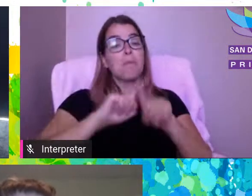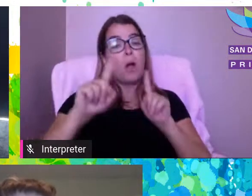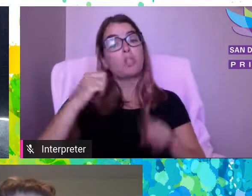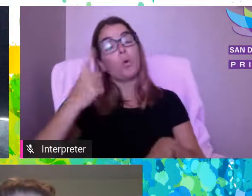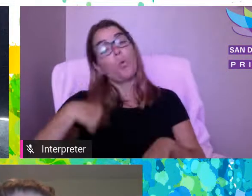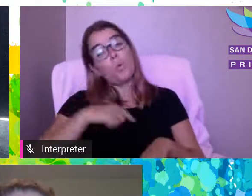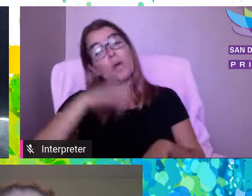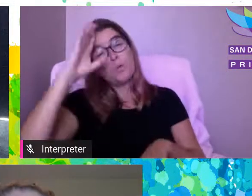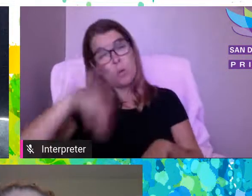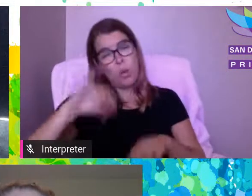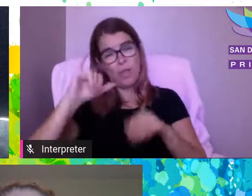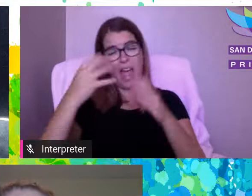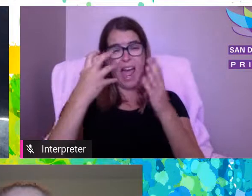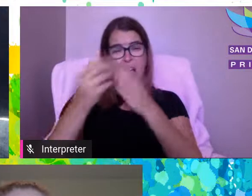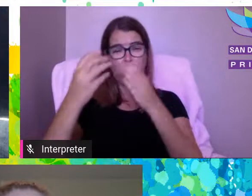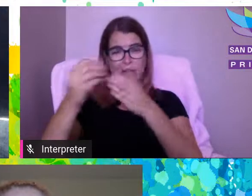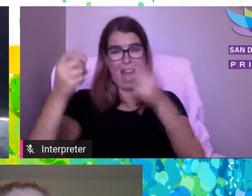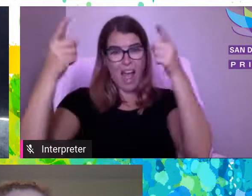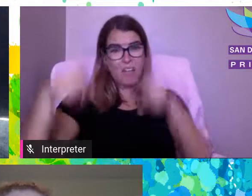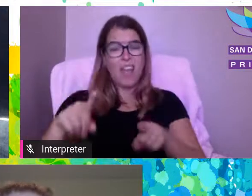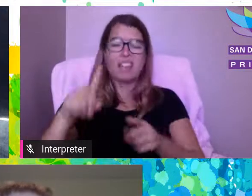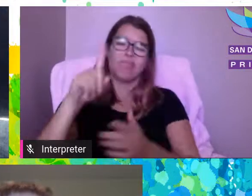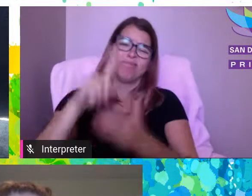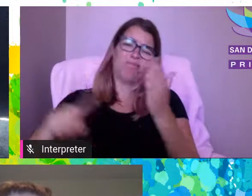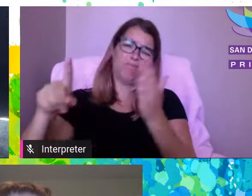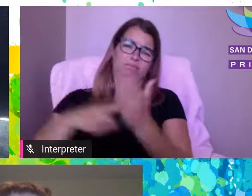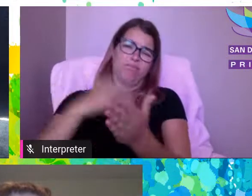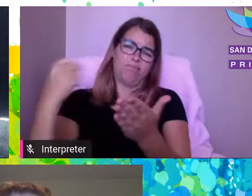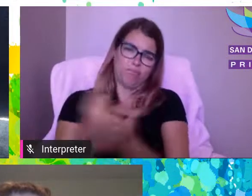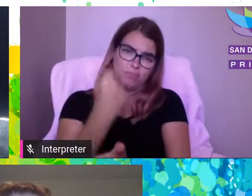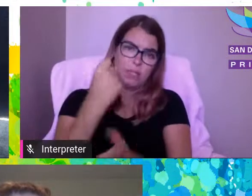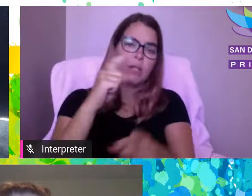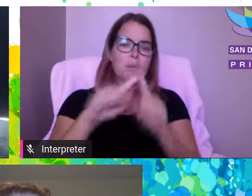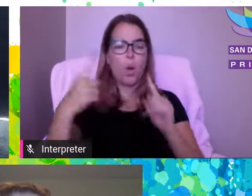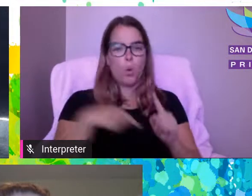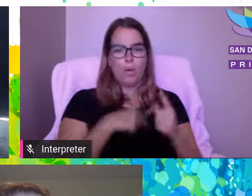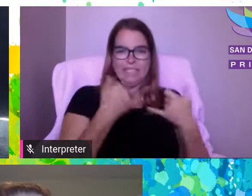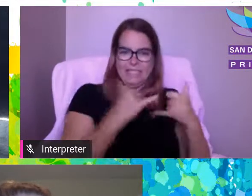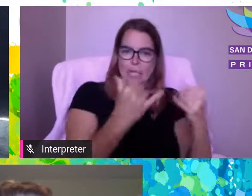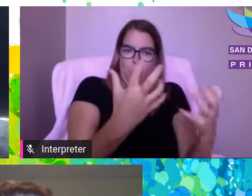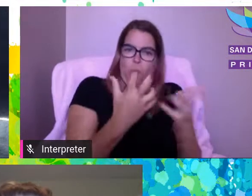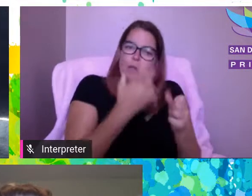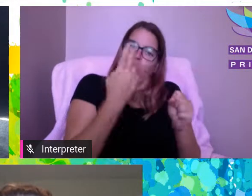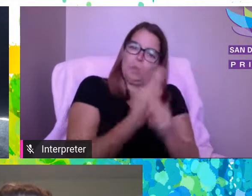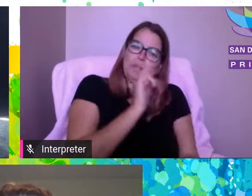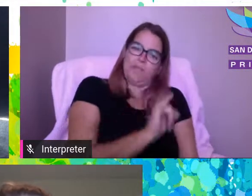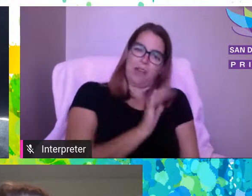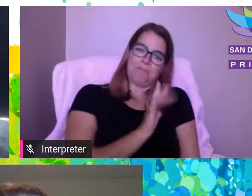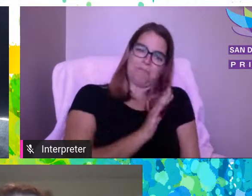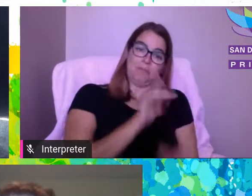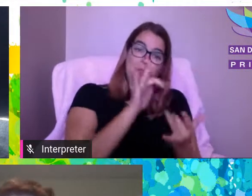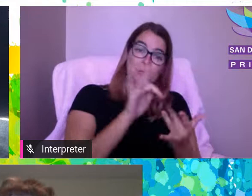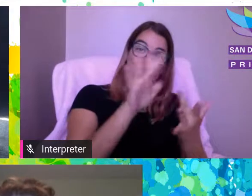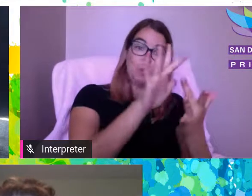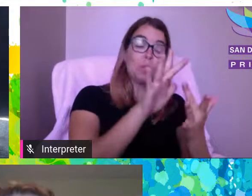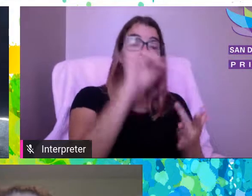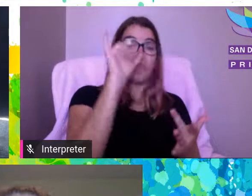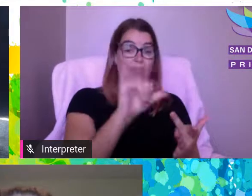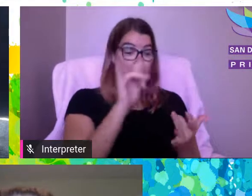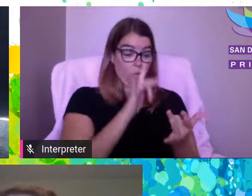to be canceled, we still wanted to move ahead with this tour. And so it will actually be available on our